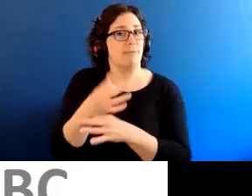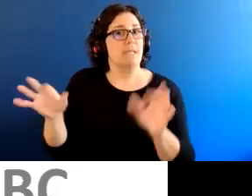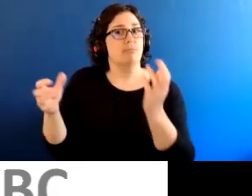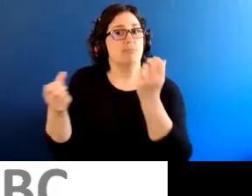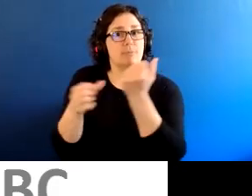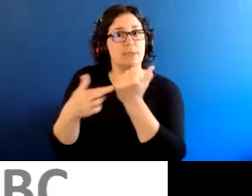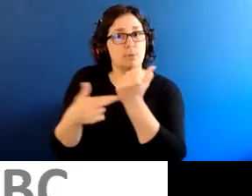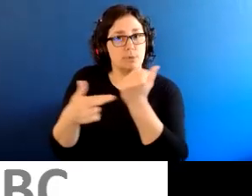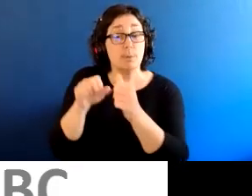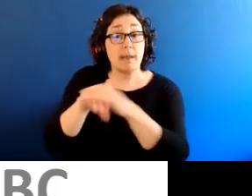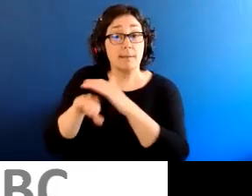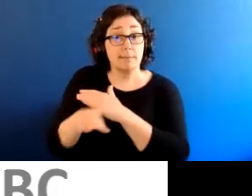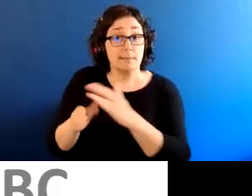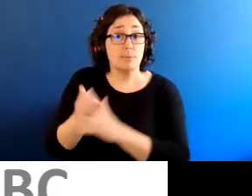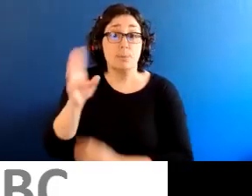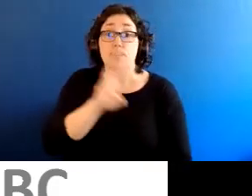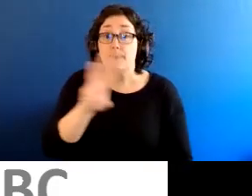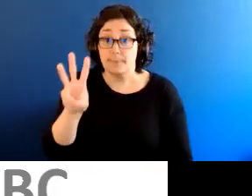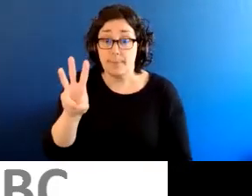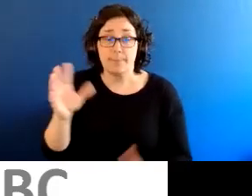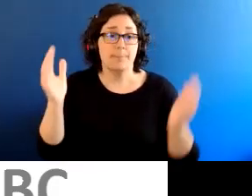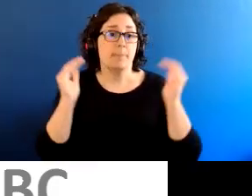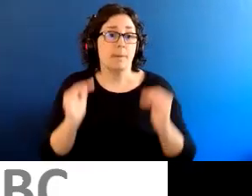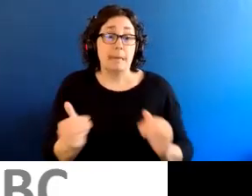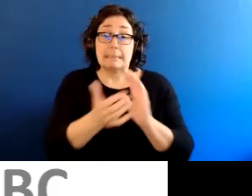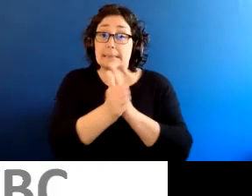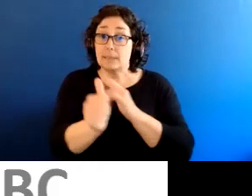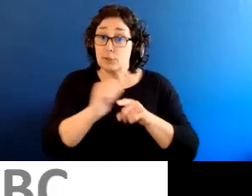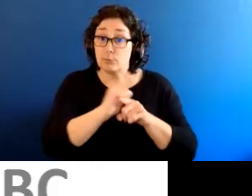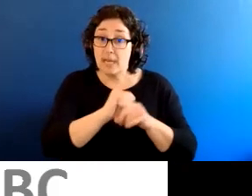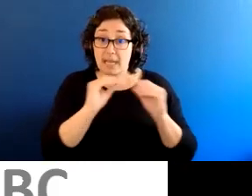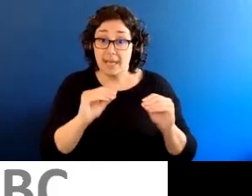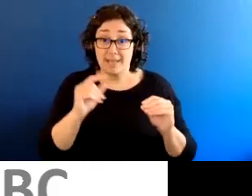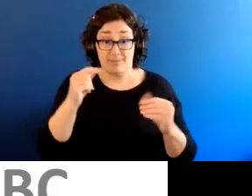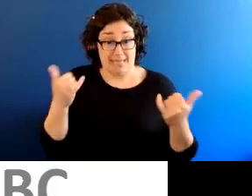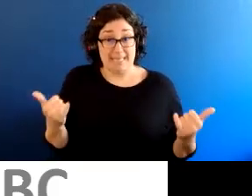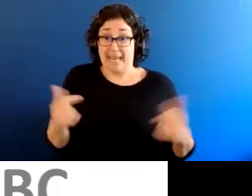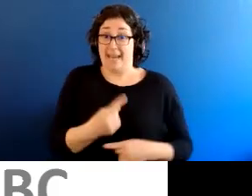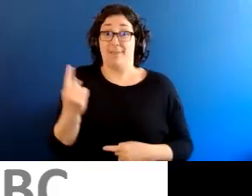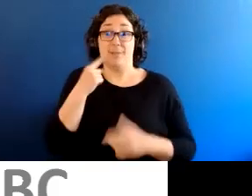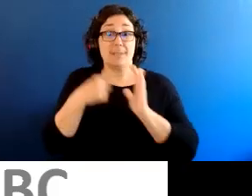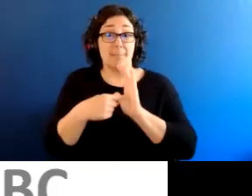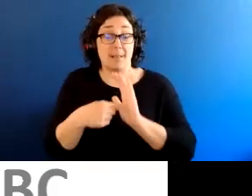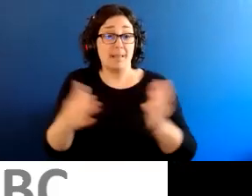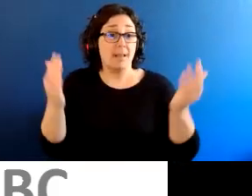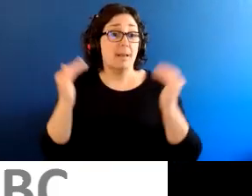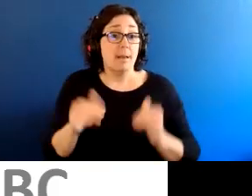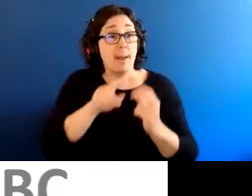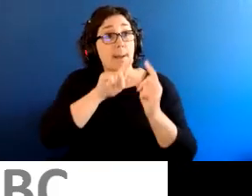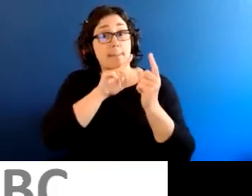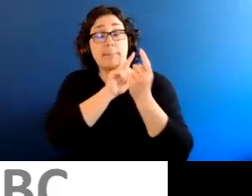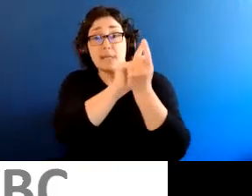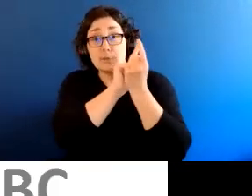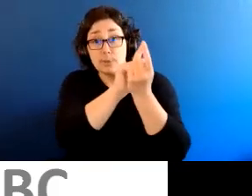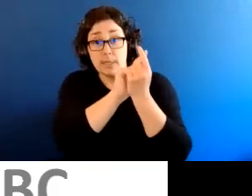on our website. We have skills training, which is webinars like this one. We have mentoring